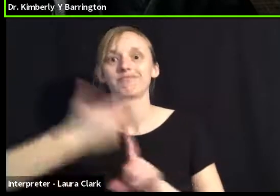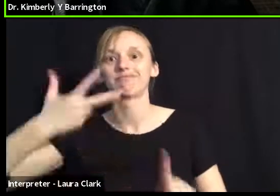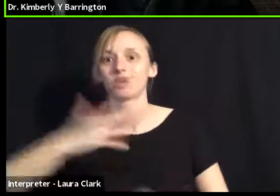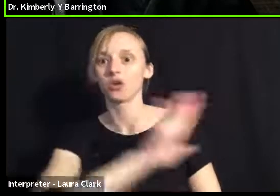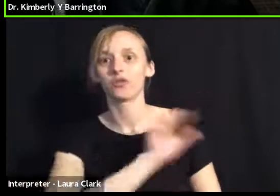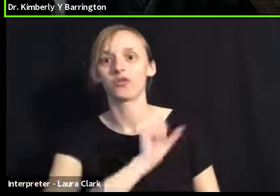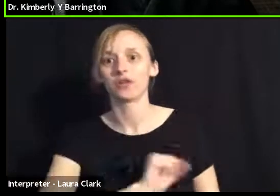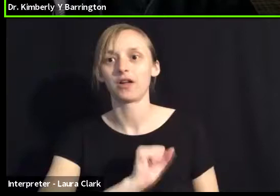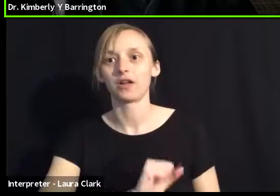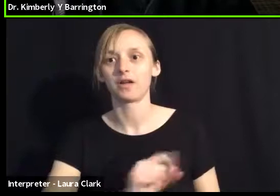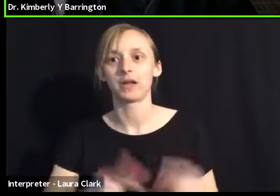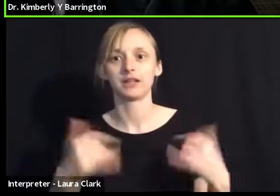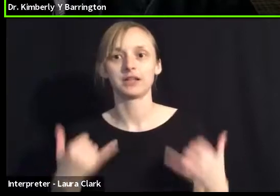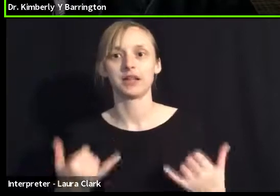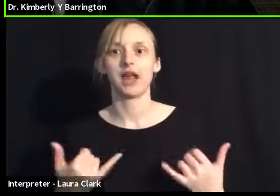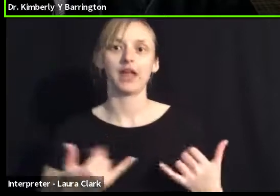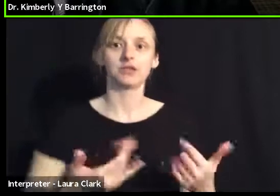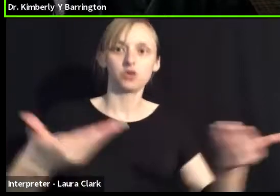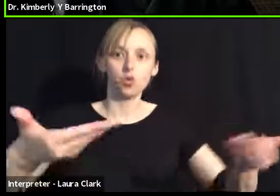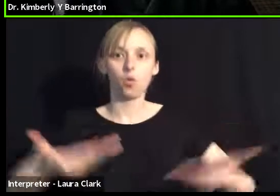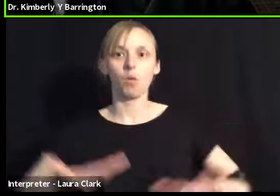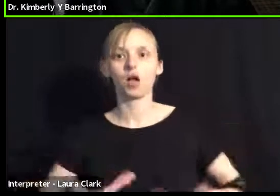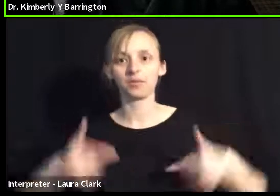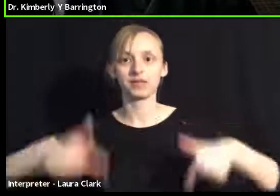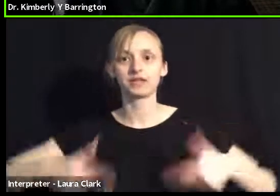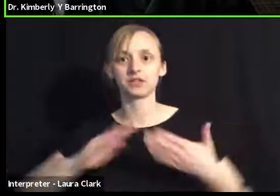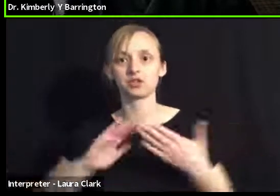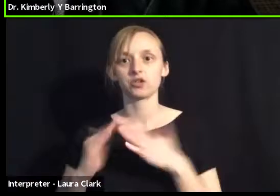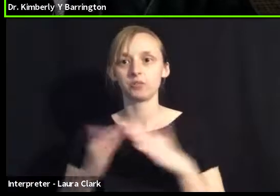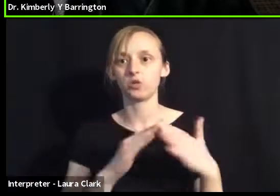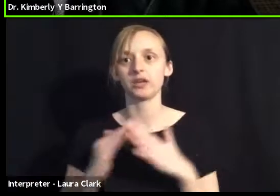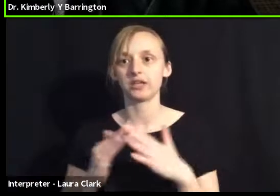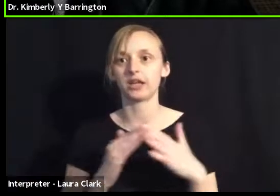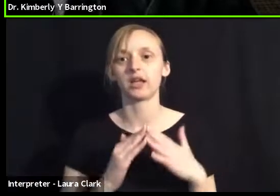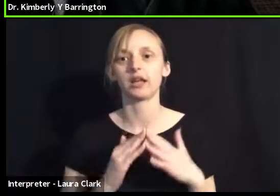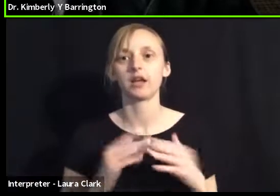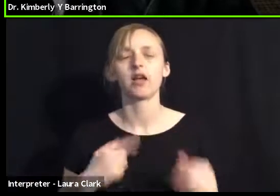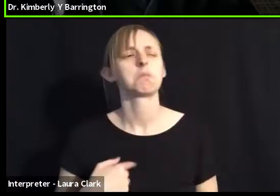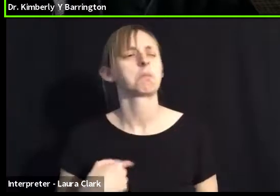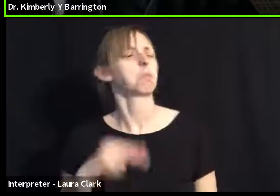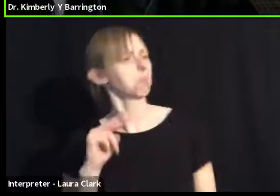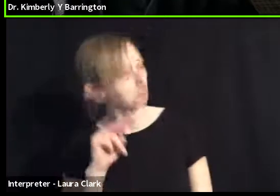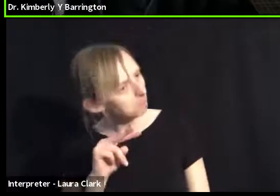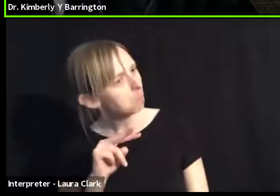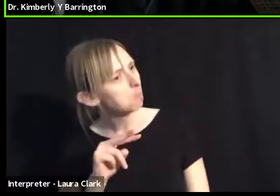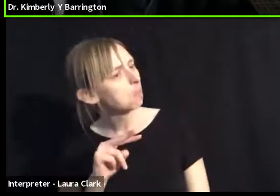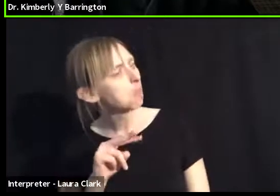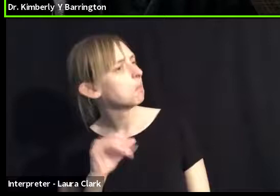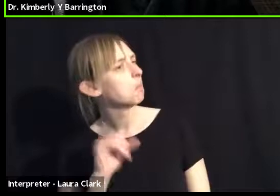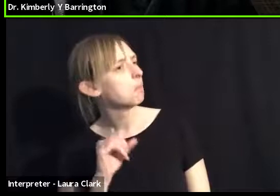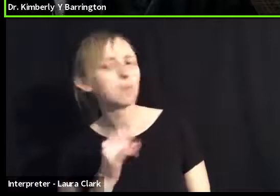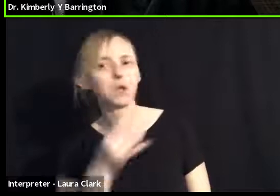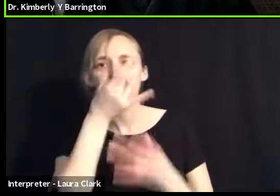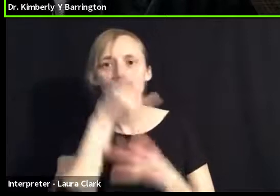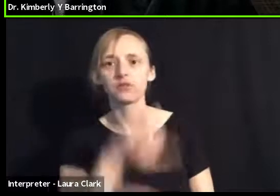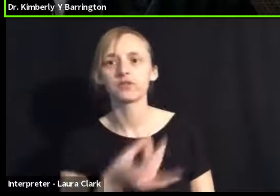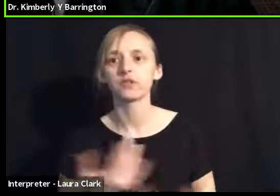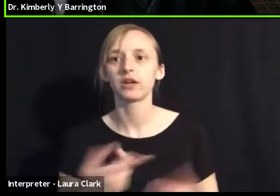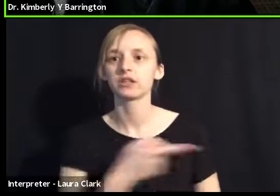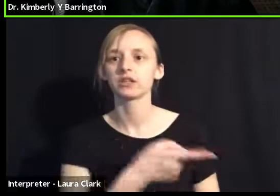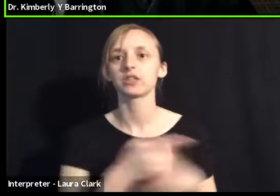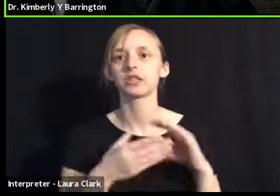it is to really just welcome her into the community. And what I found very interesting was she said that she had